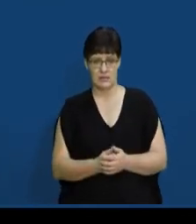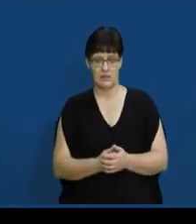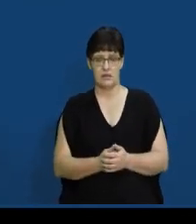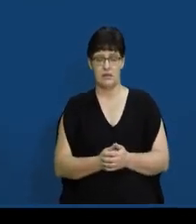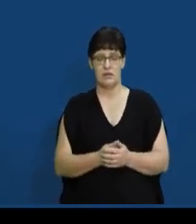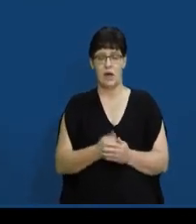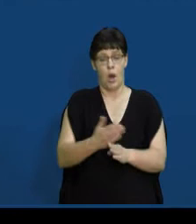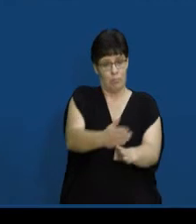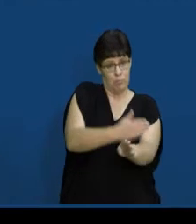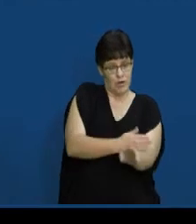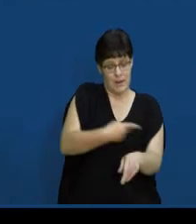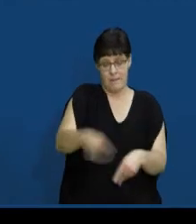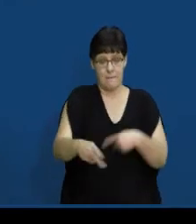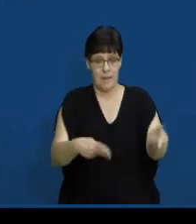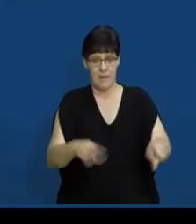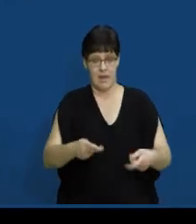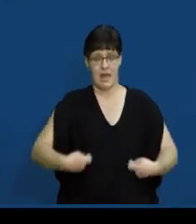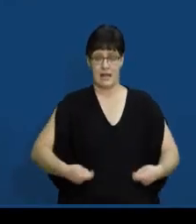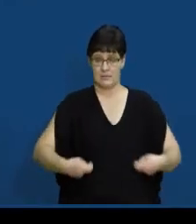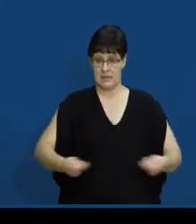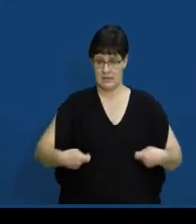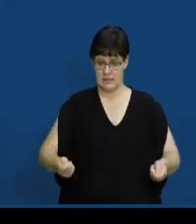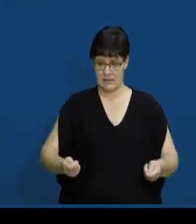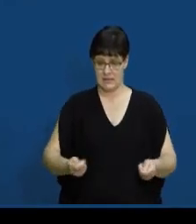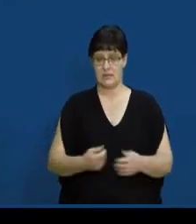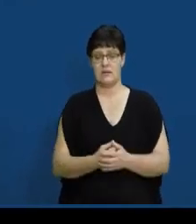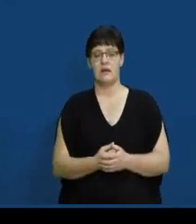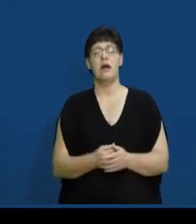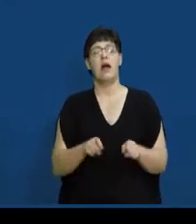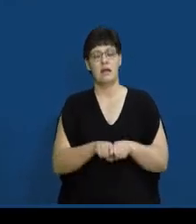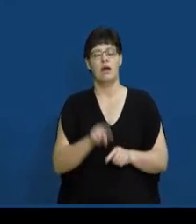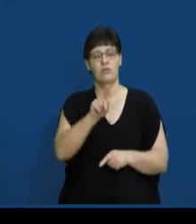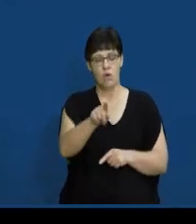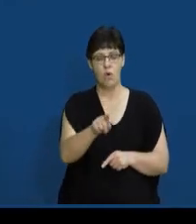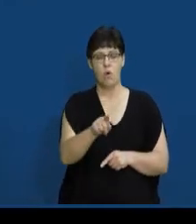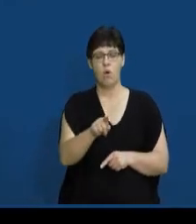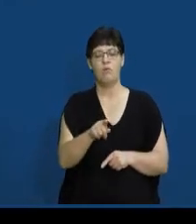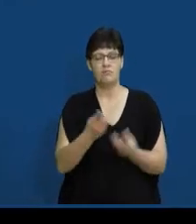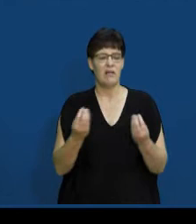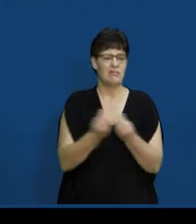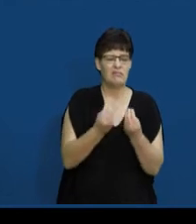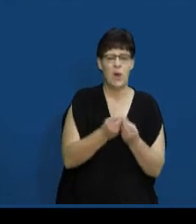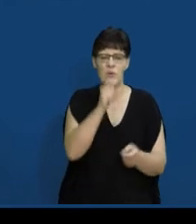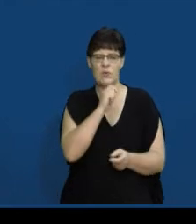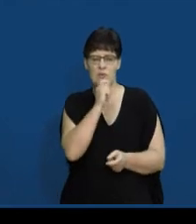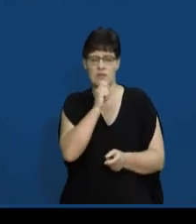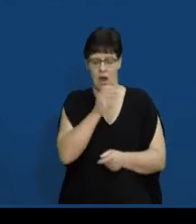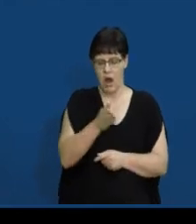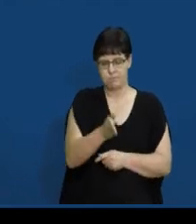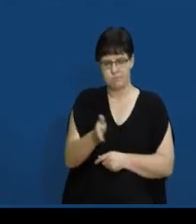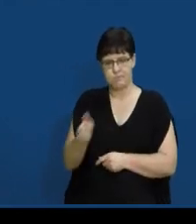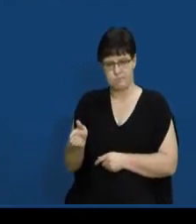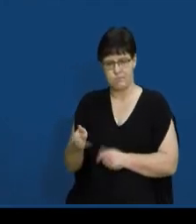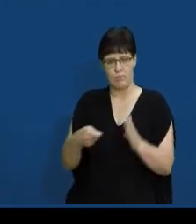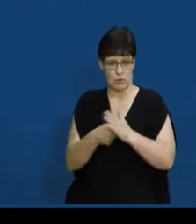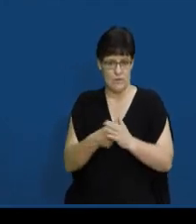prepaid expenses, and obviously your consumable stores on hand.